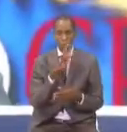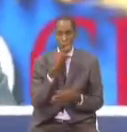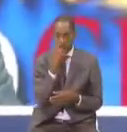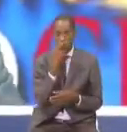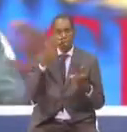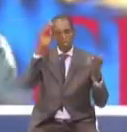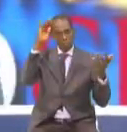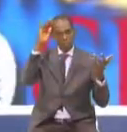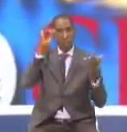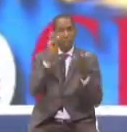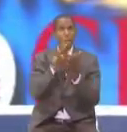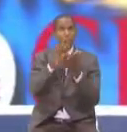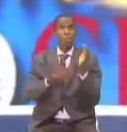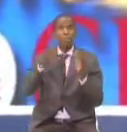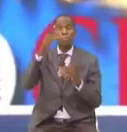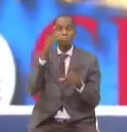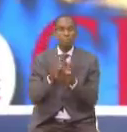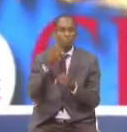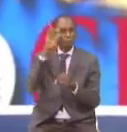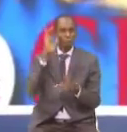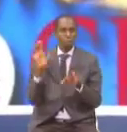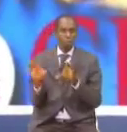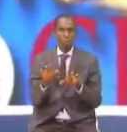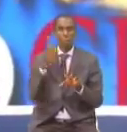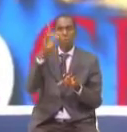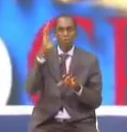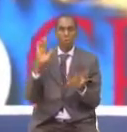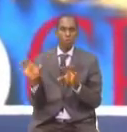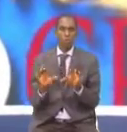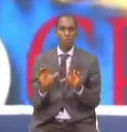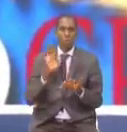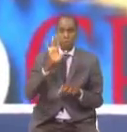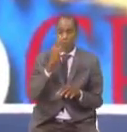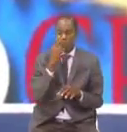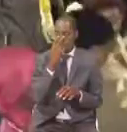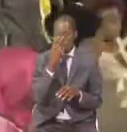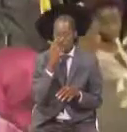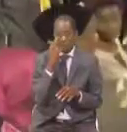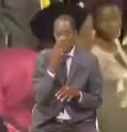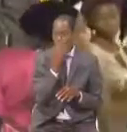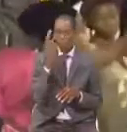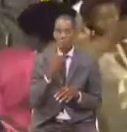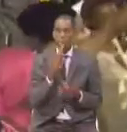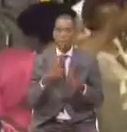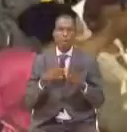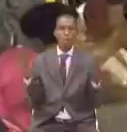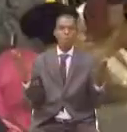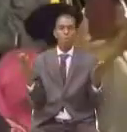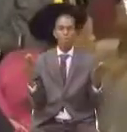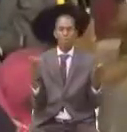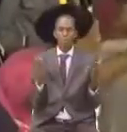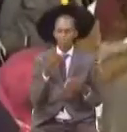what he said he will do, he will do. Your blind eyes will open. You brought